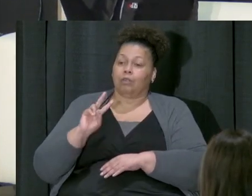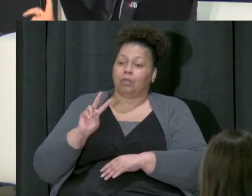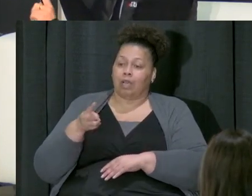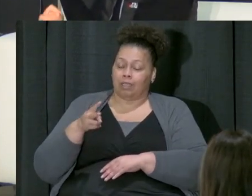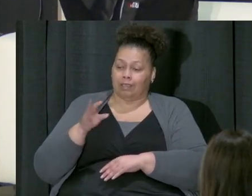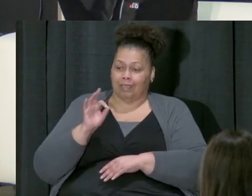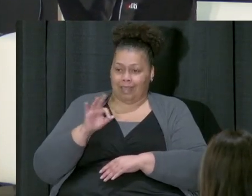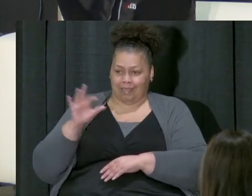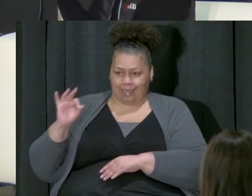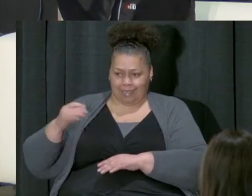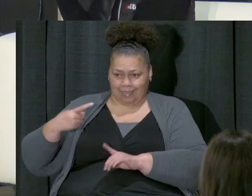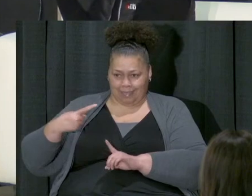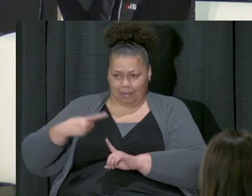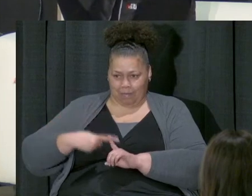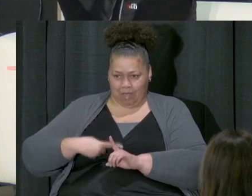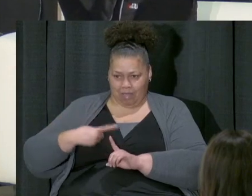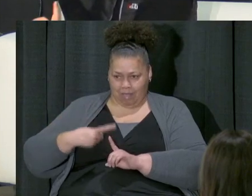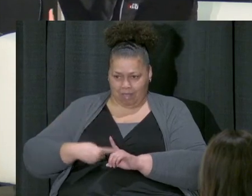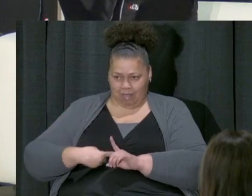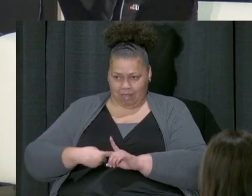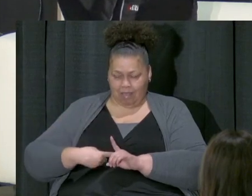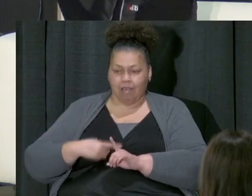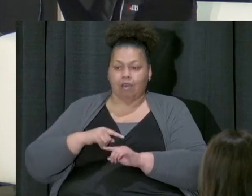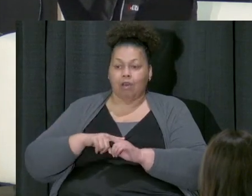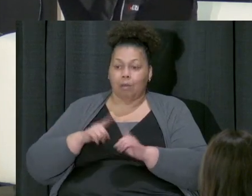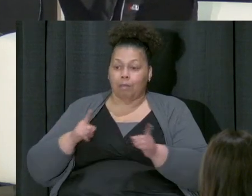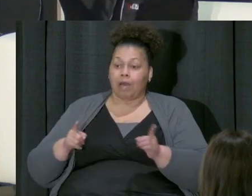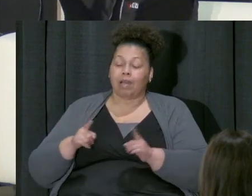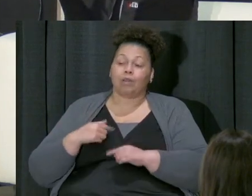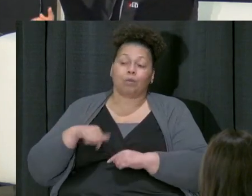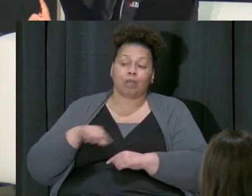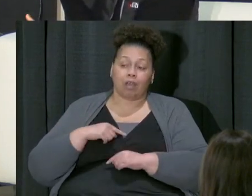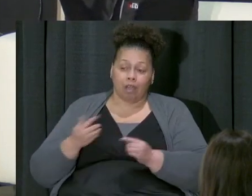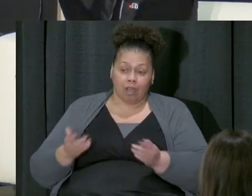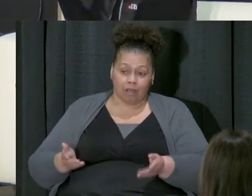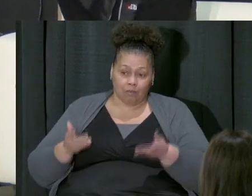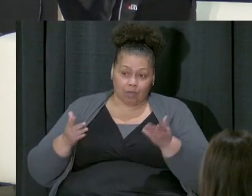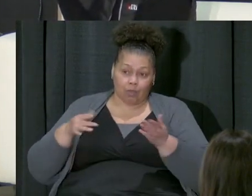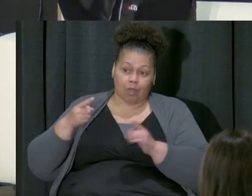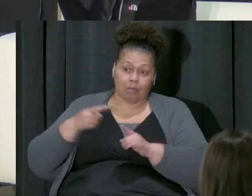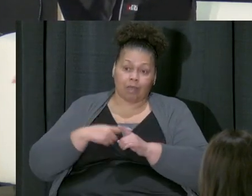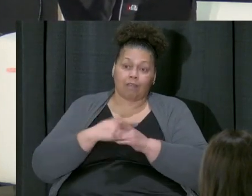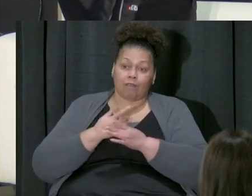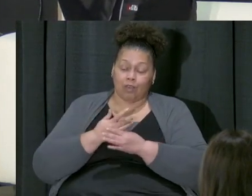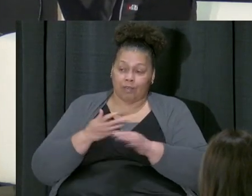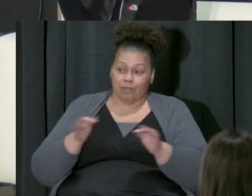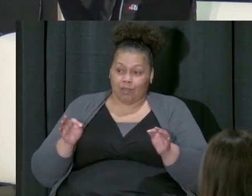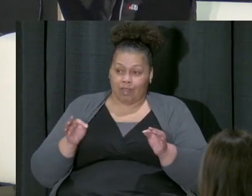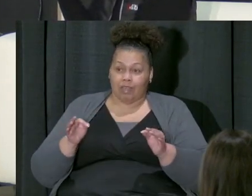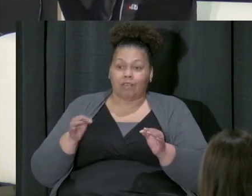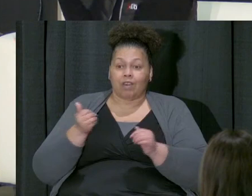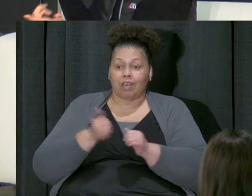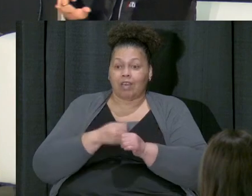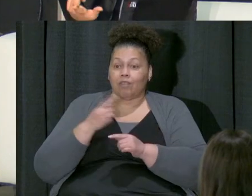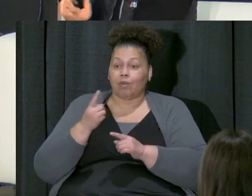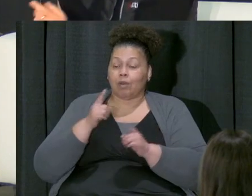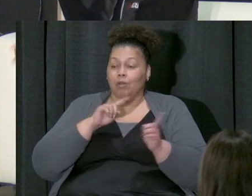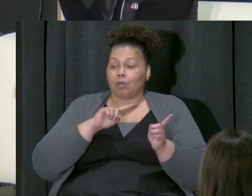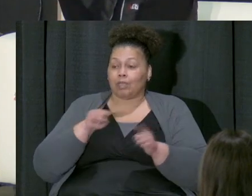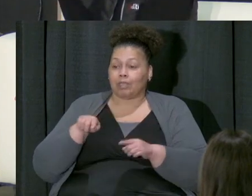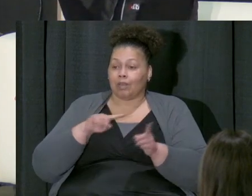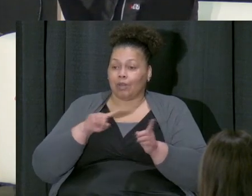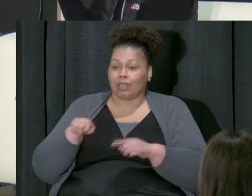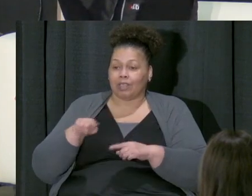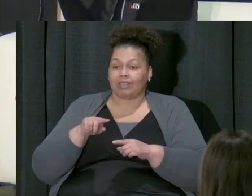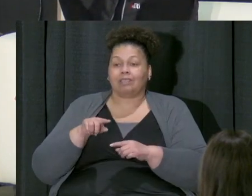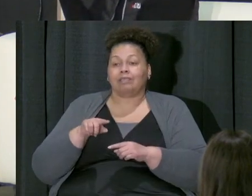But the CSUN conference is offering 1 month for free to everybody that attended the conference. So awesome. I have